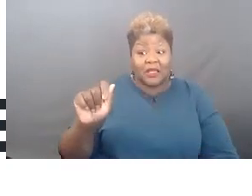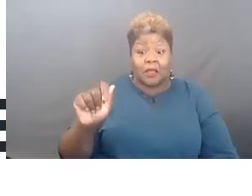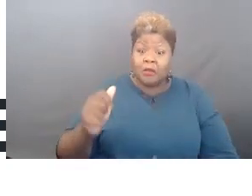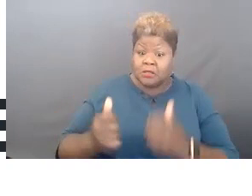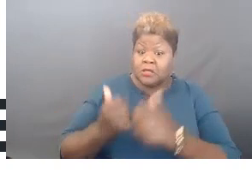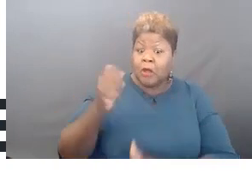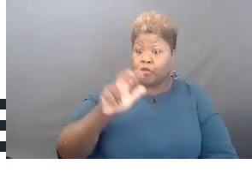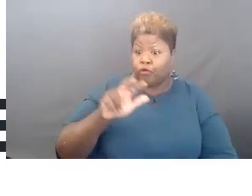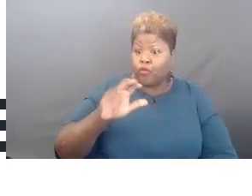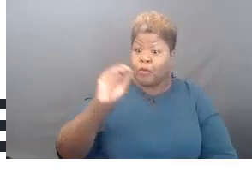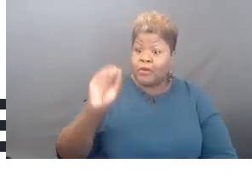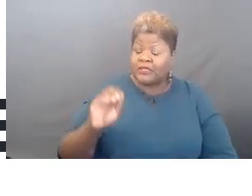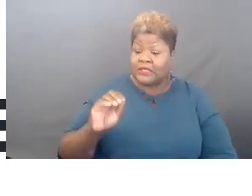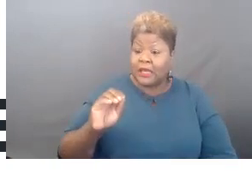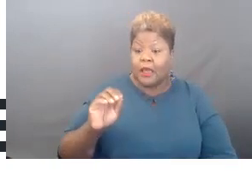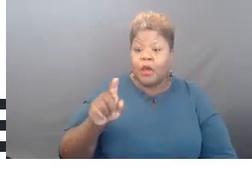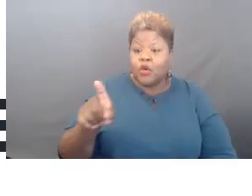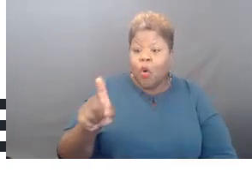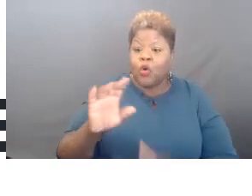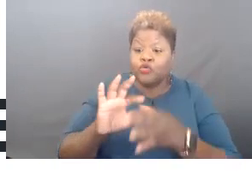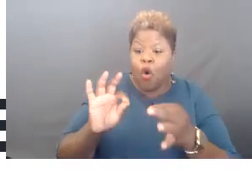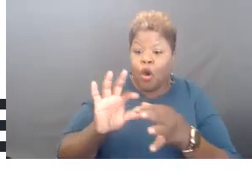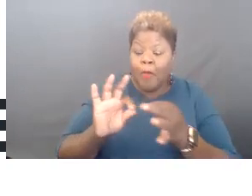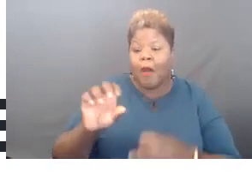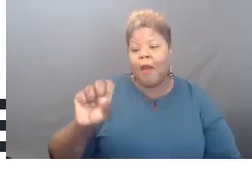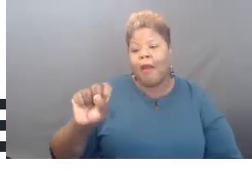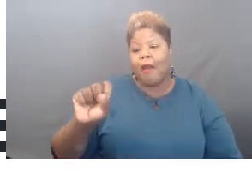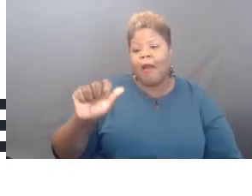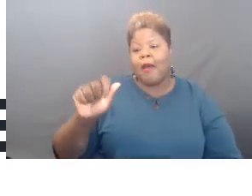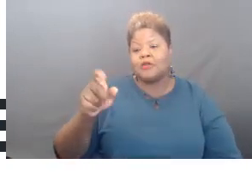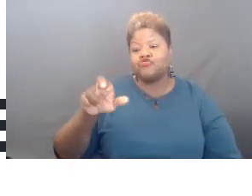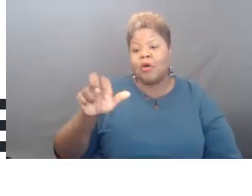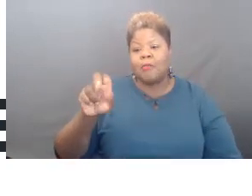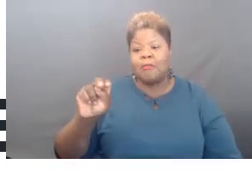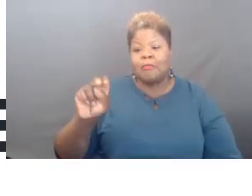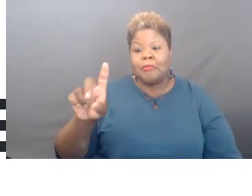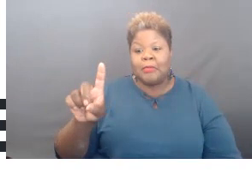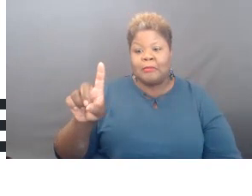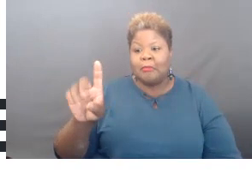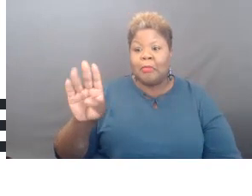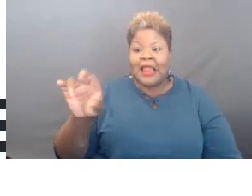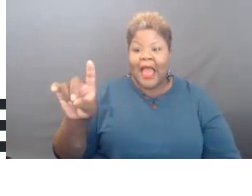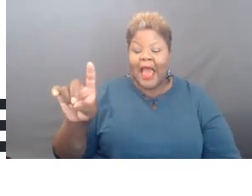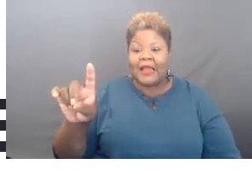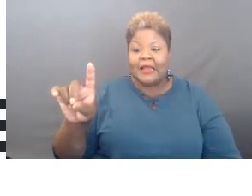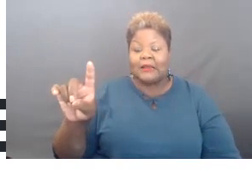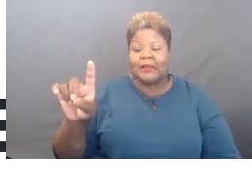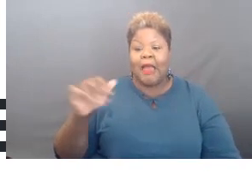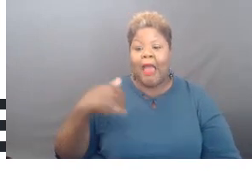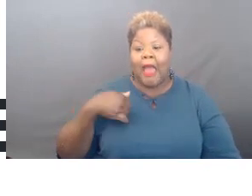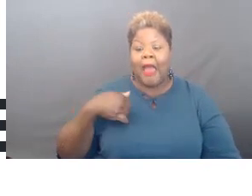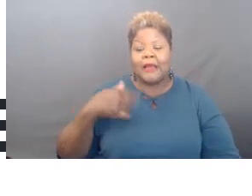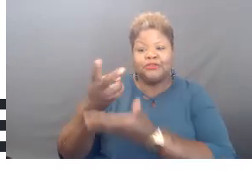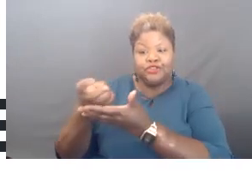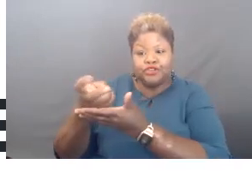about the fact that Sandra Bland had epilepsy, or that Elijah McClain had the police called on him because he was anemic and